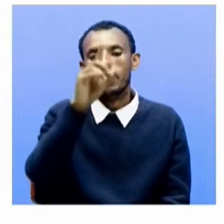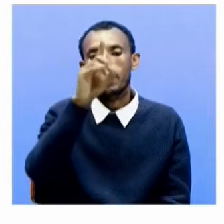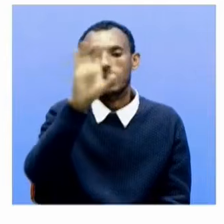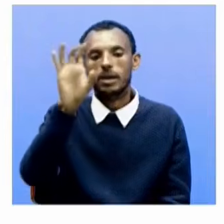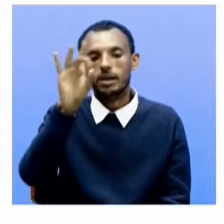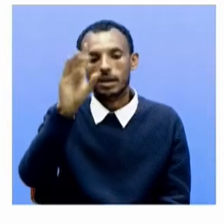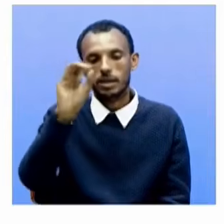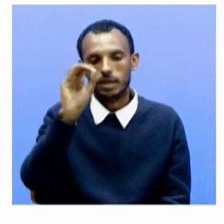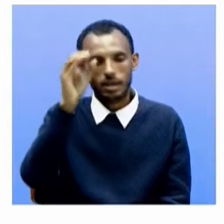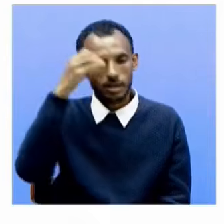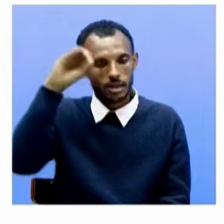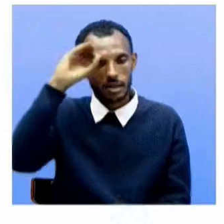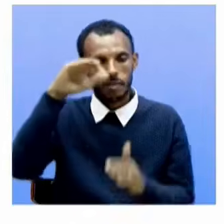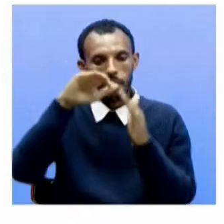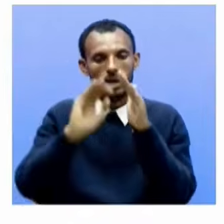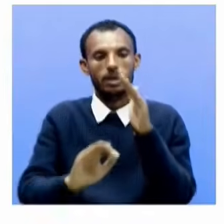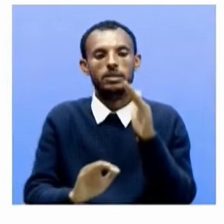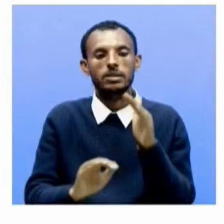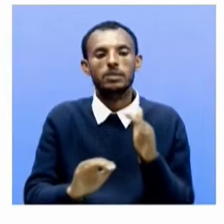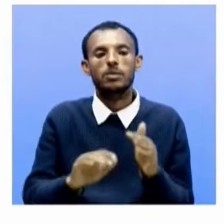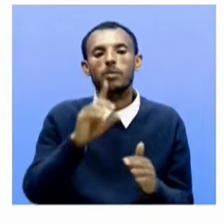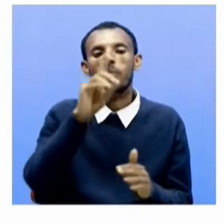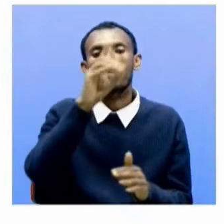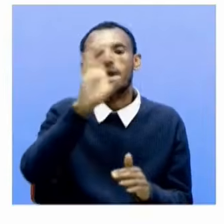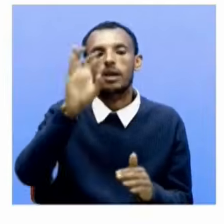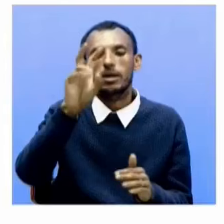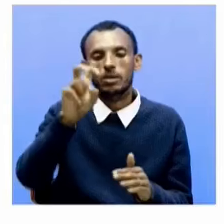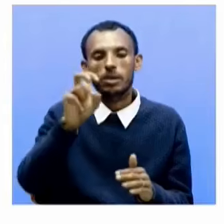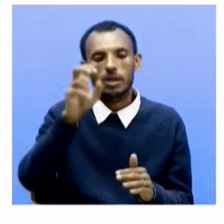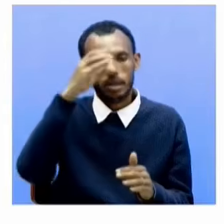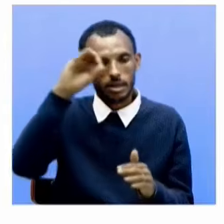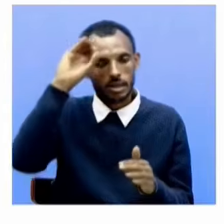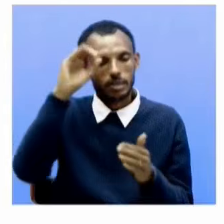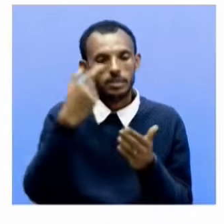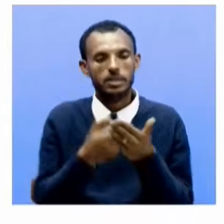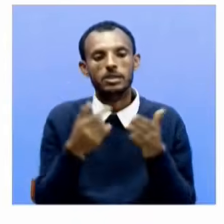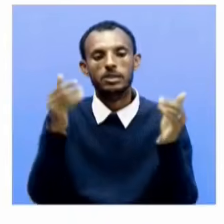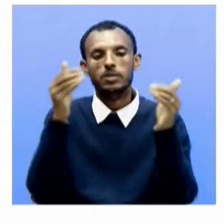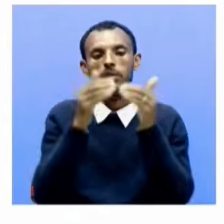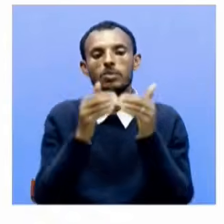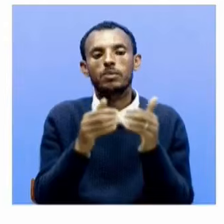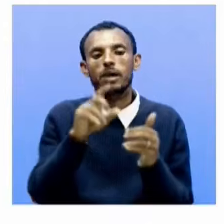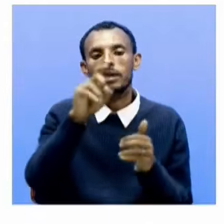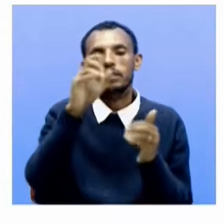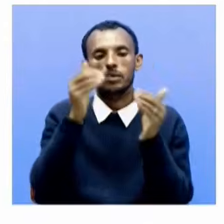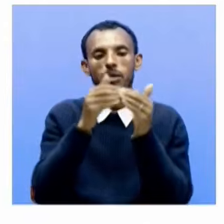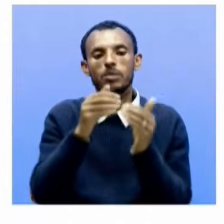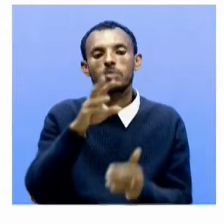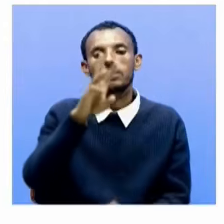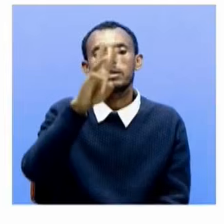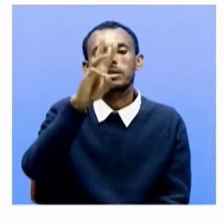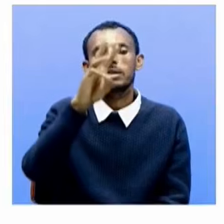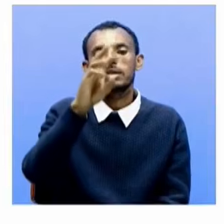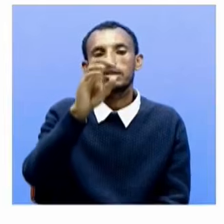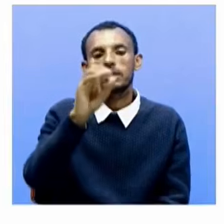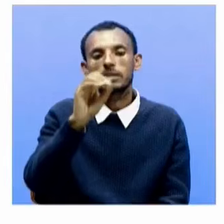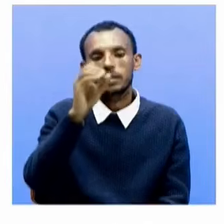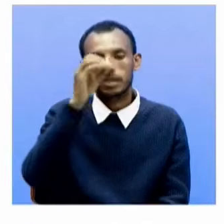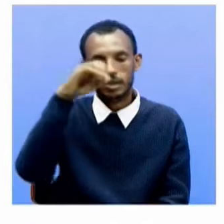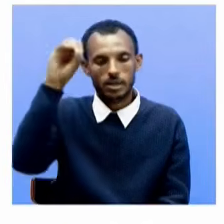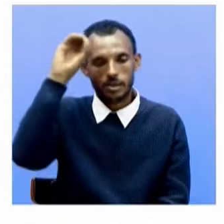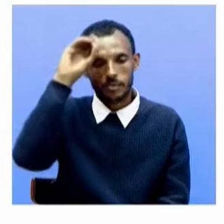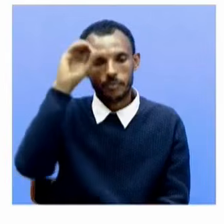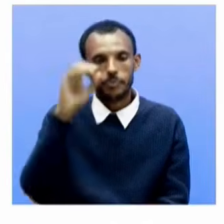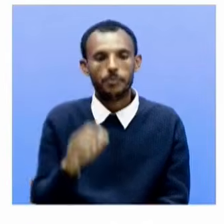180 degree minus 120 degree. So this difference gives us x is equals to 60